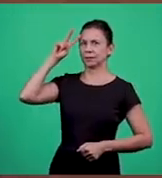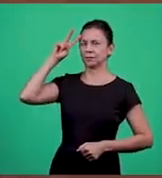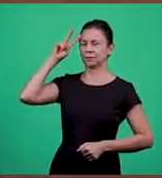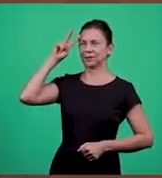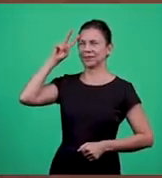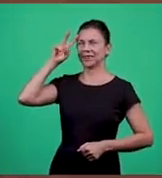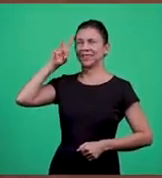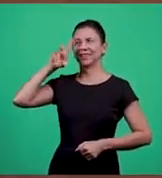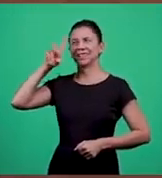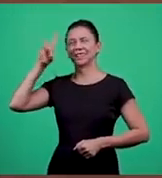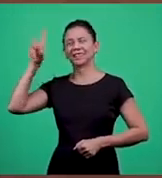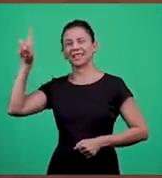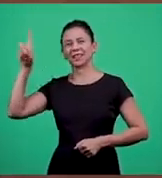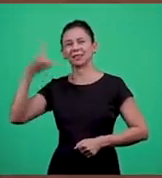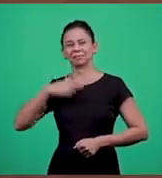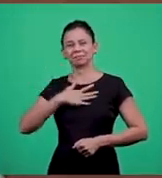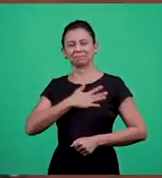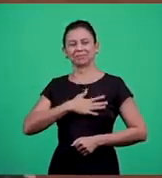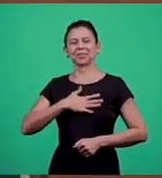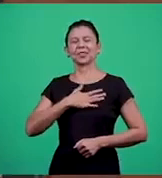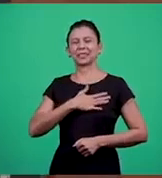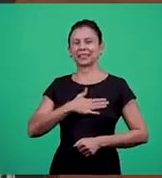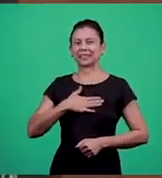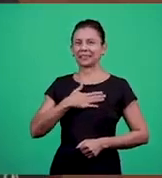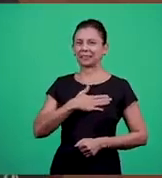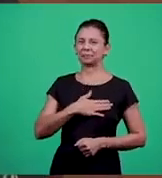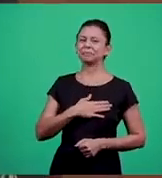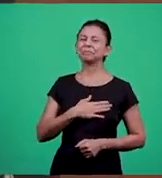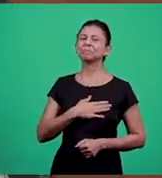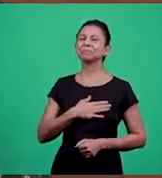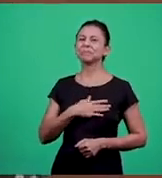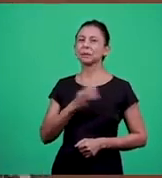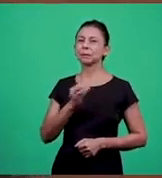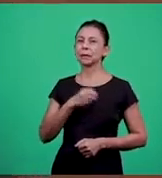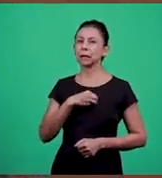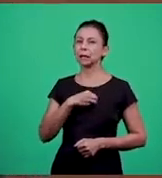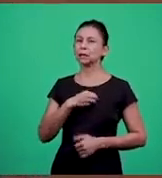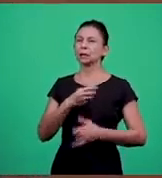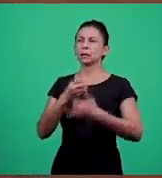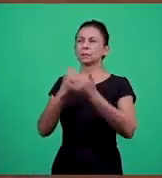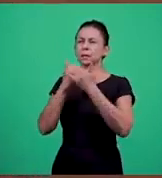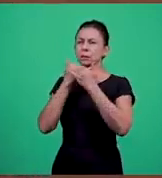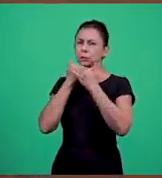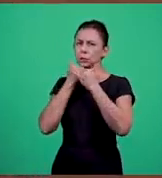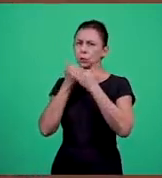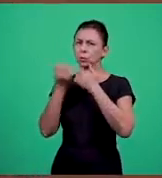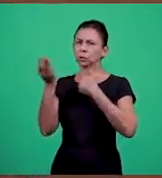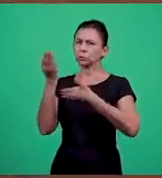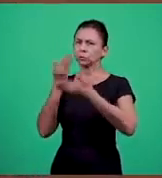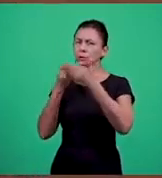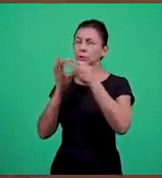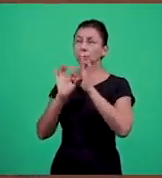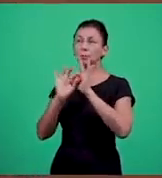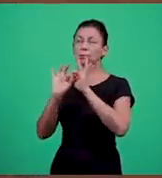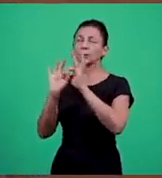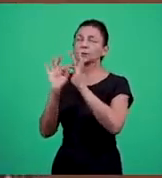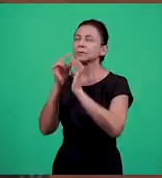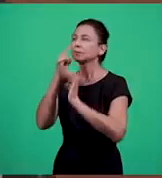Jesus died on the cross for us, it was not in vain. Jesus died for